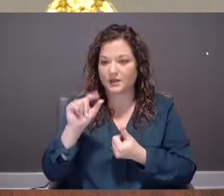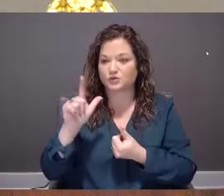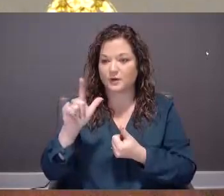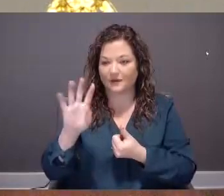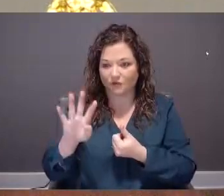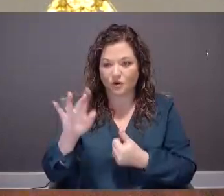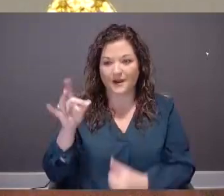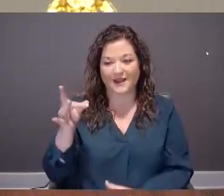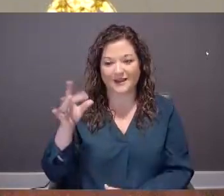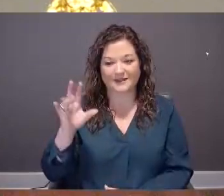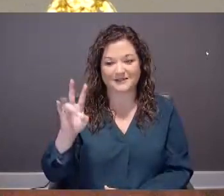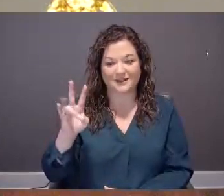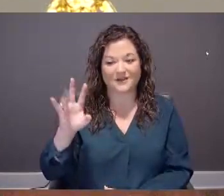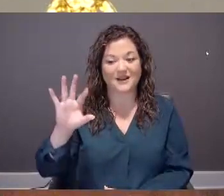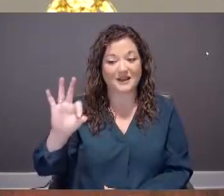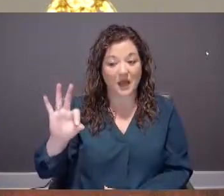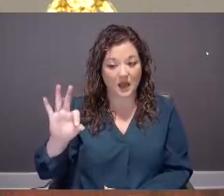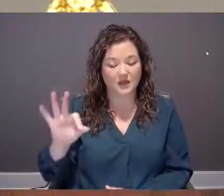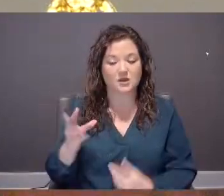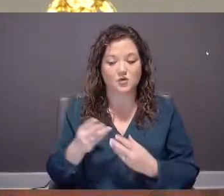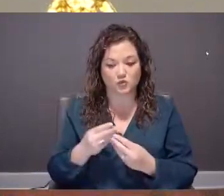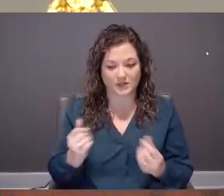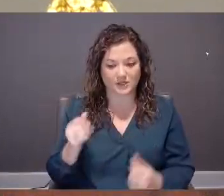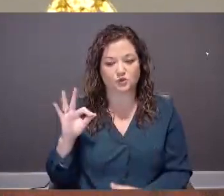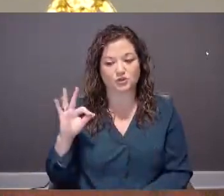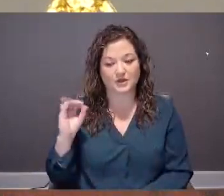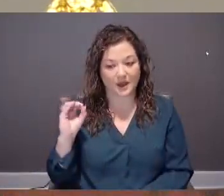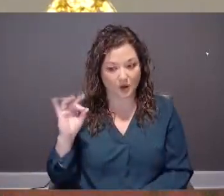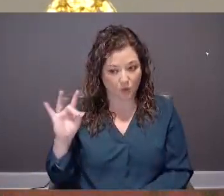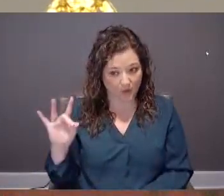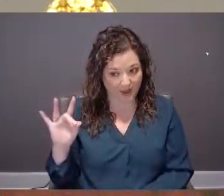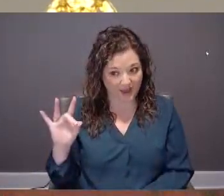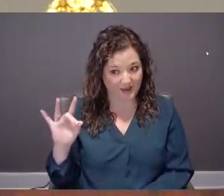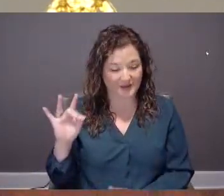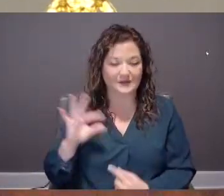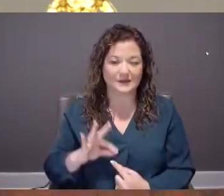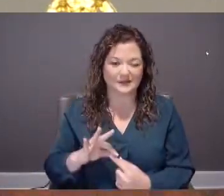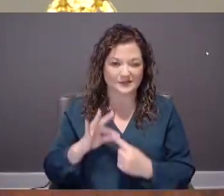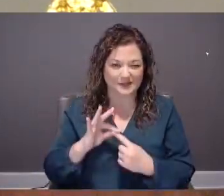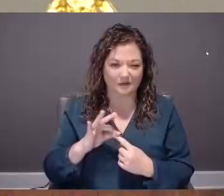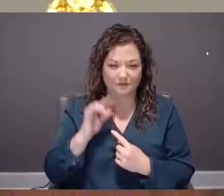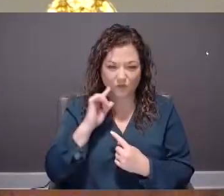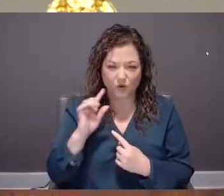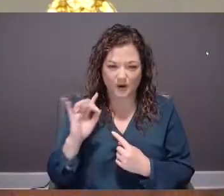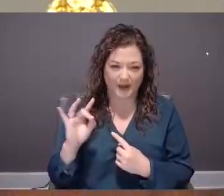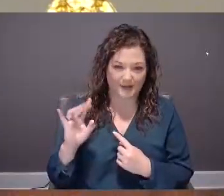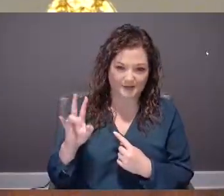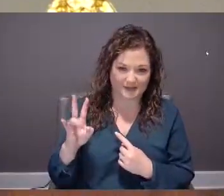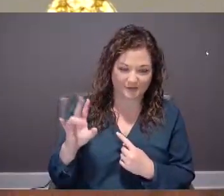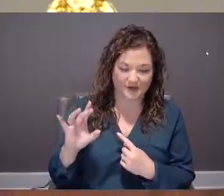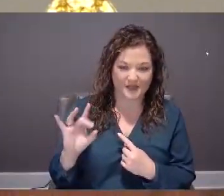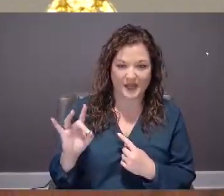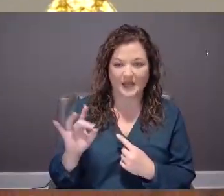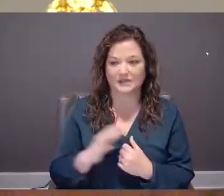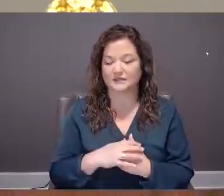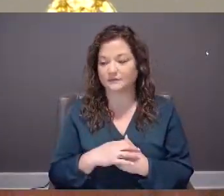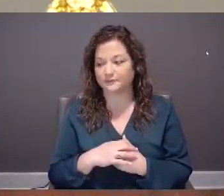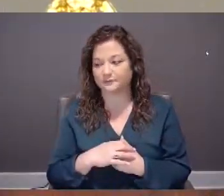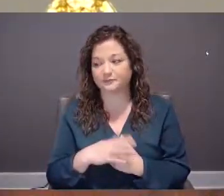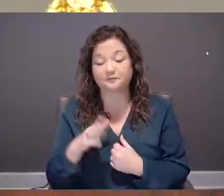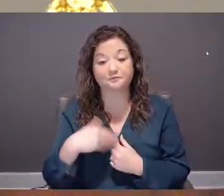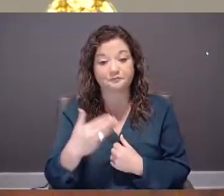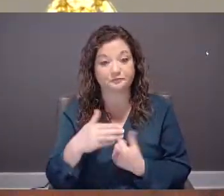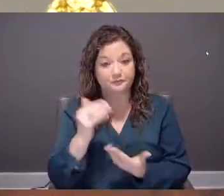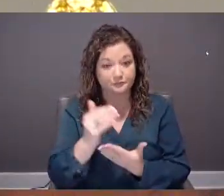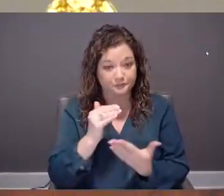2024-879 through resolution 908, except for the 878. The next item on the agenda is